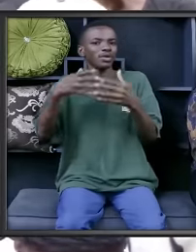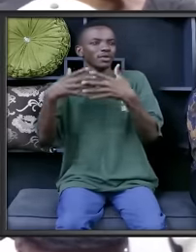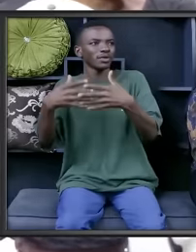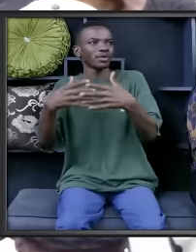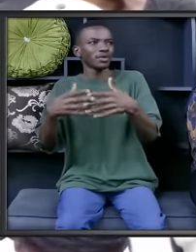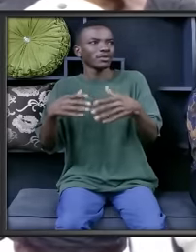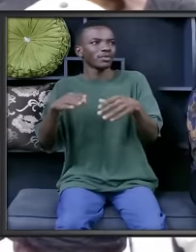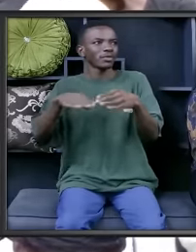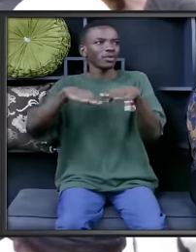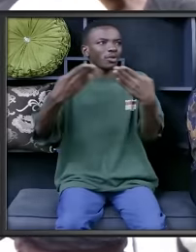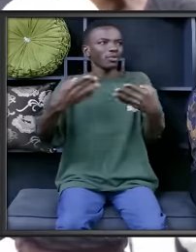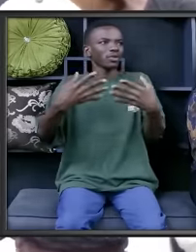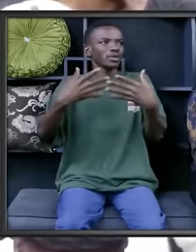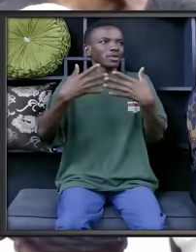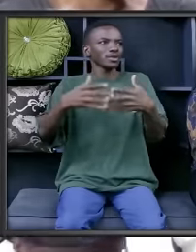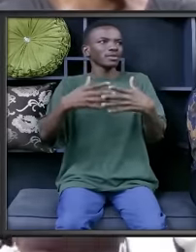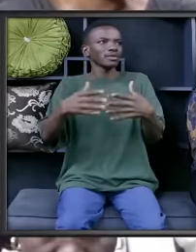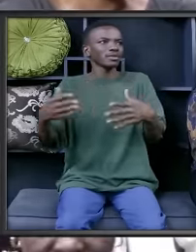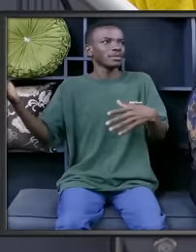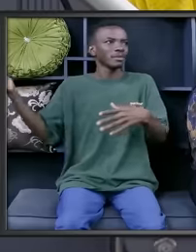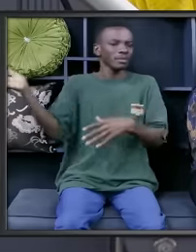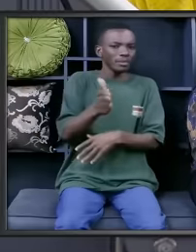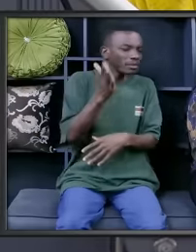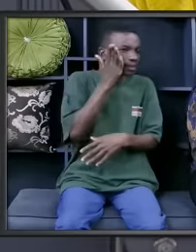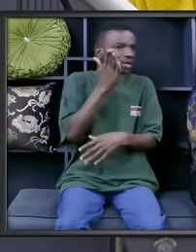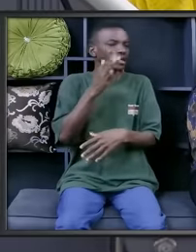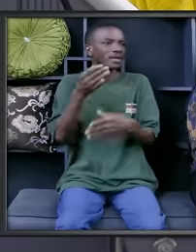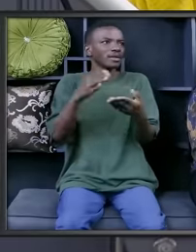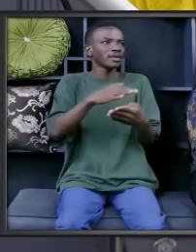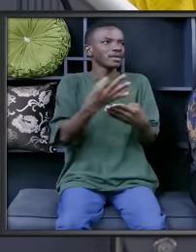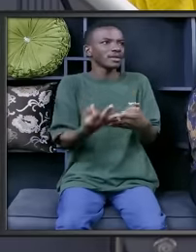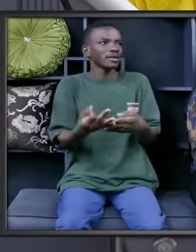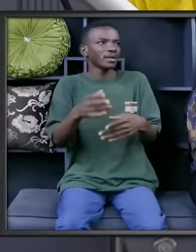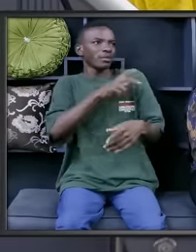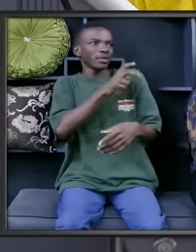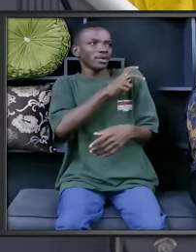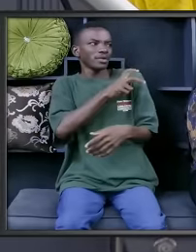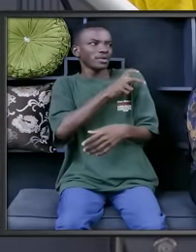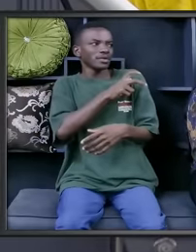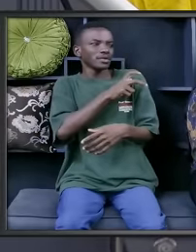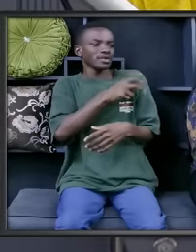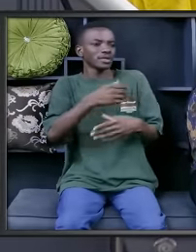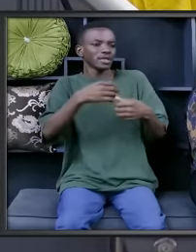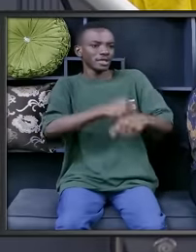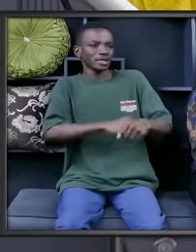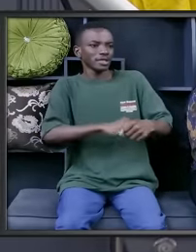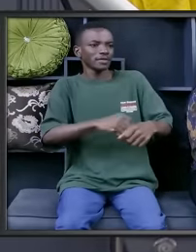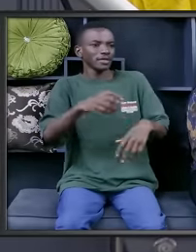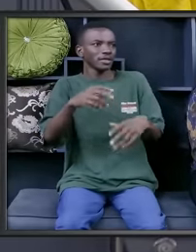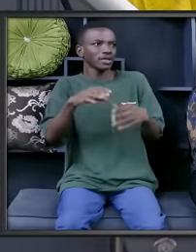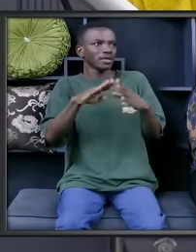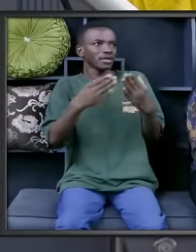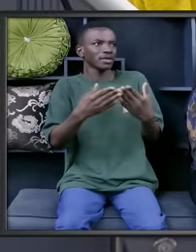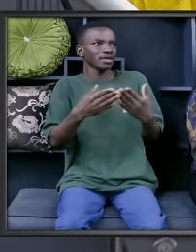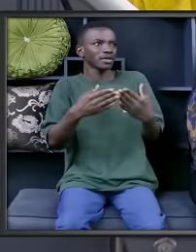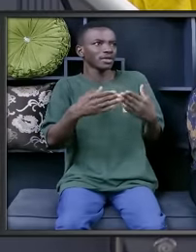I could open the gate, it don't beat me down. The policemen where they forget. Where they guide the compound. Come they rush them.